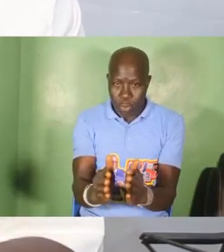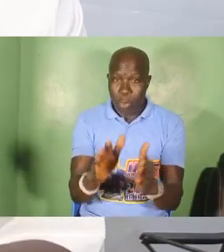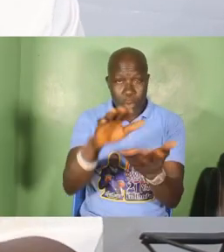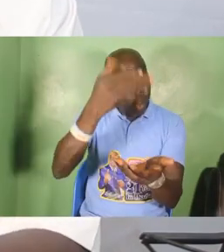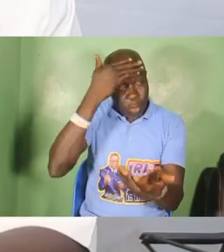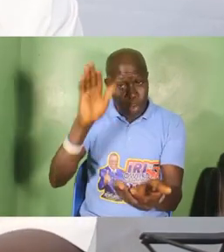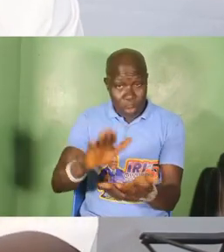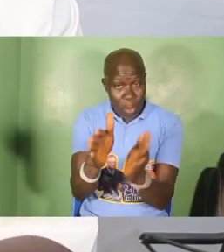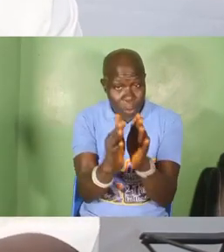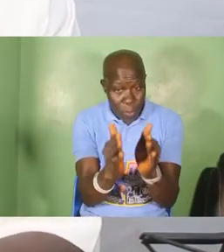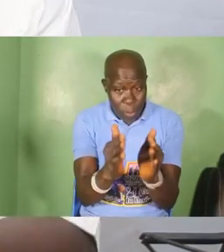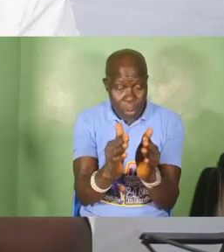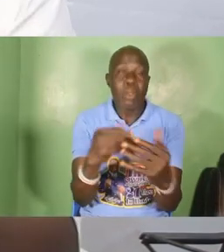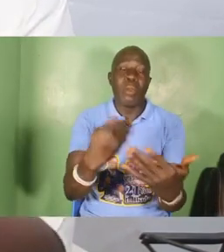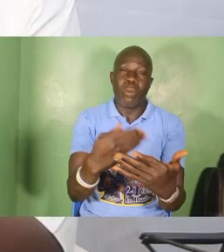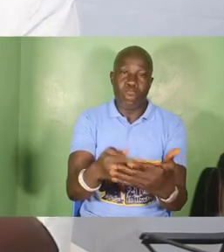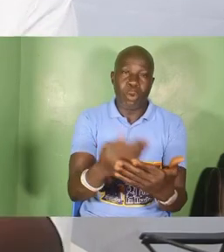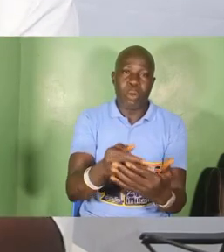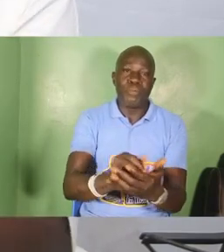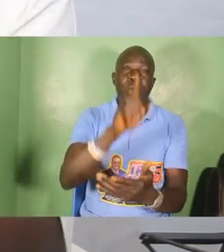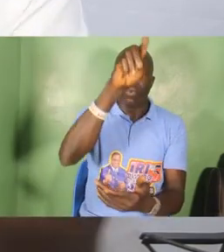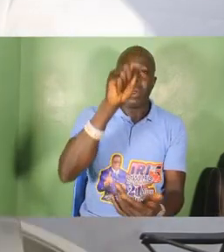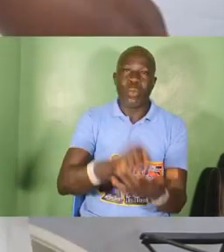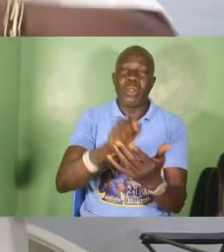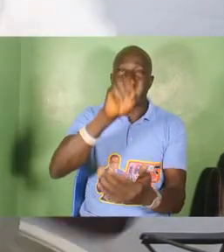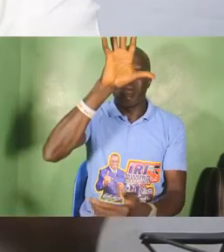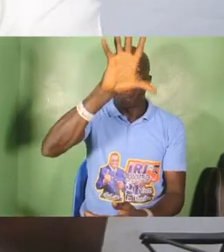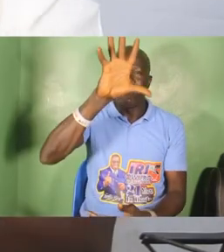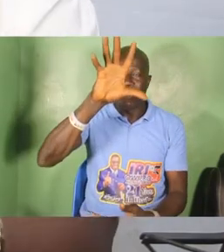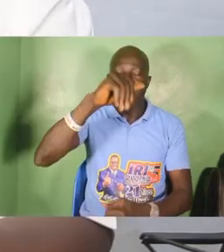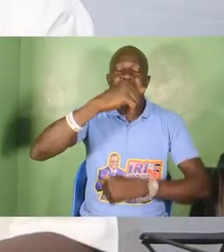they call pastor? Not a rabbi. The pastor. 1,000 man.